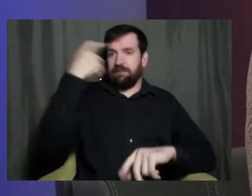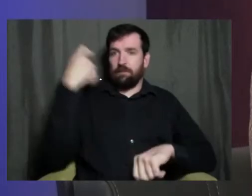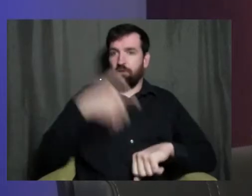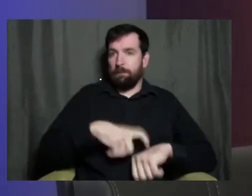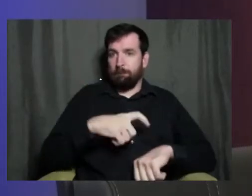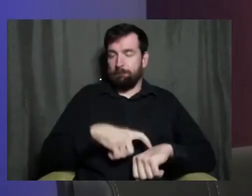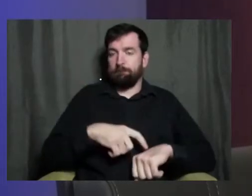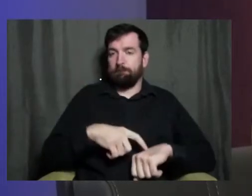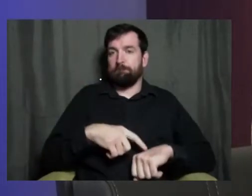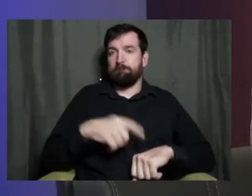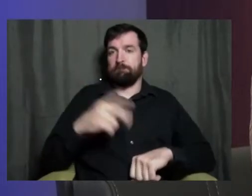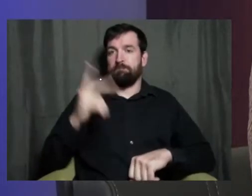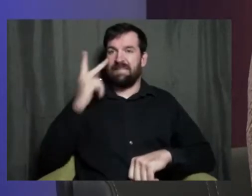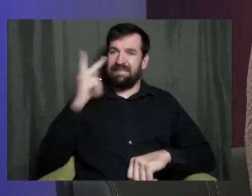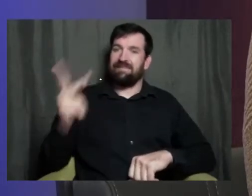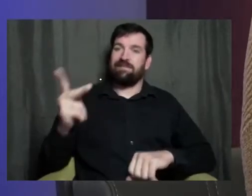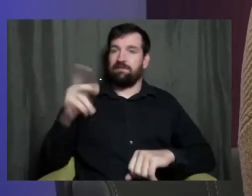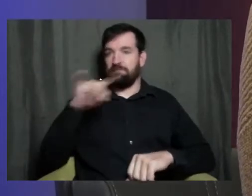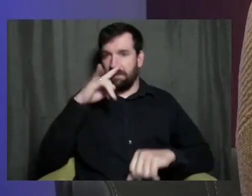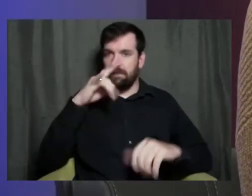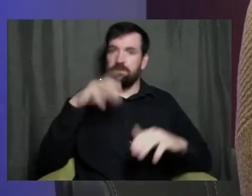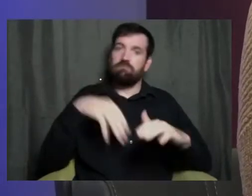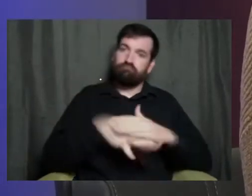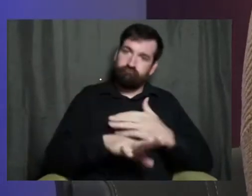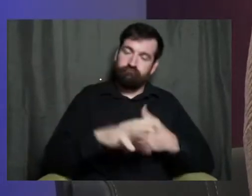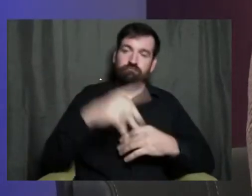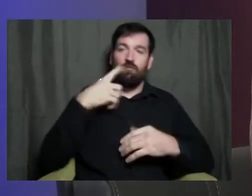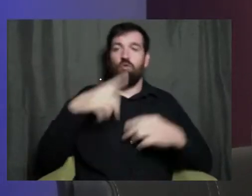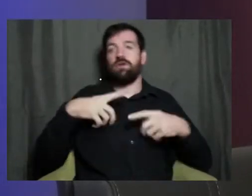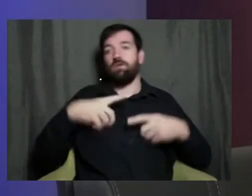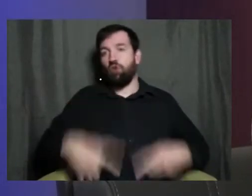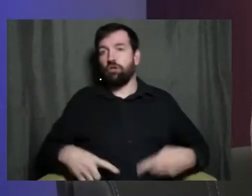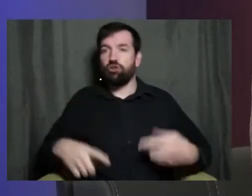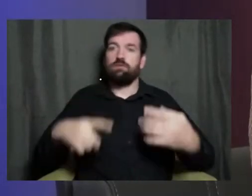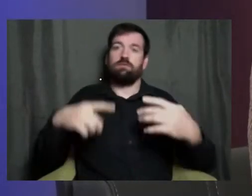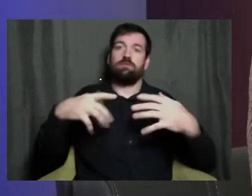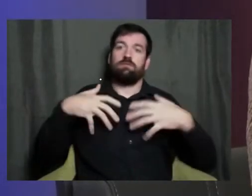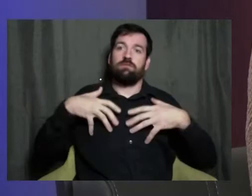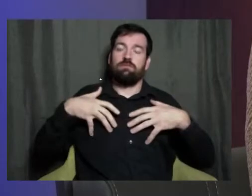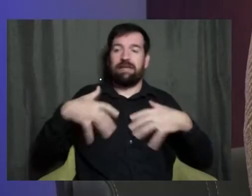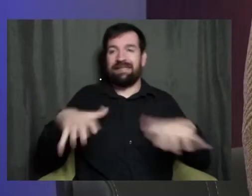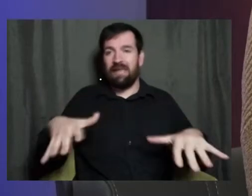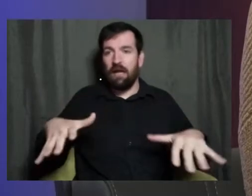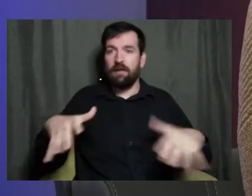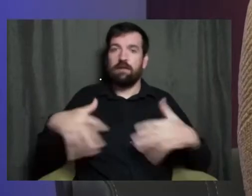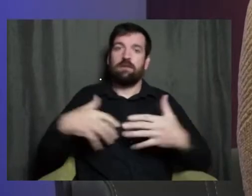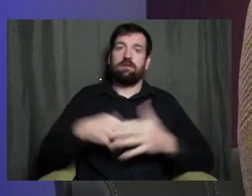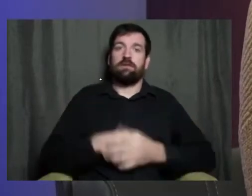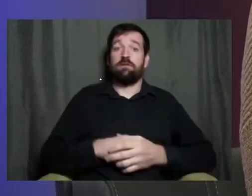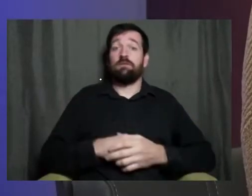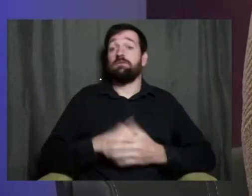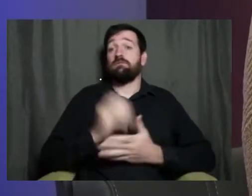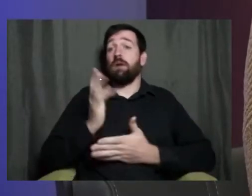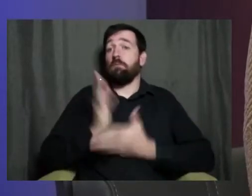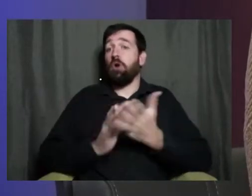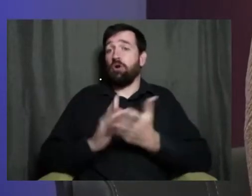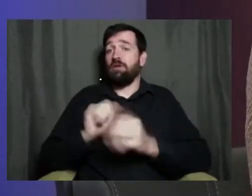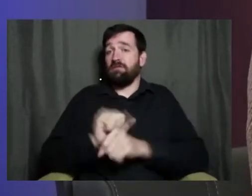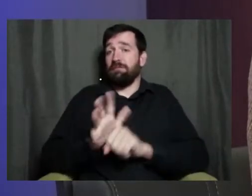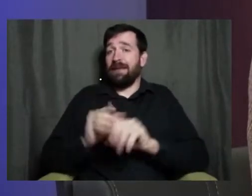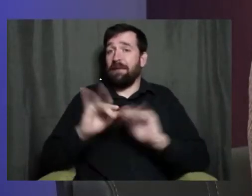back of kids being admitted for depression, anxiety, suicidal ideation. And part of the impact of the pandemic has been pretty heavy